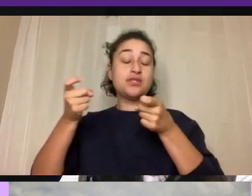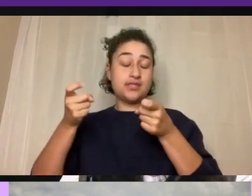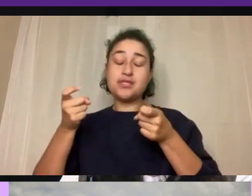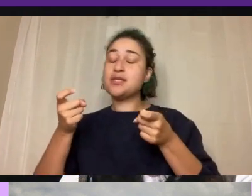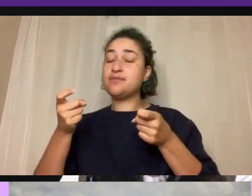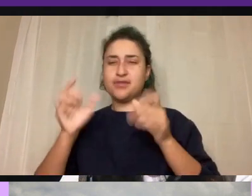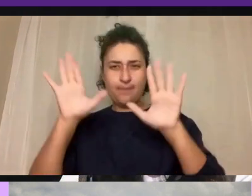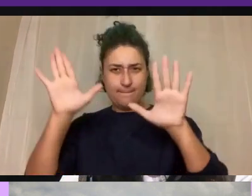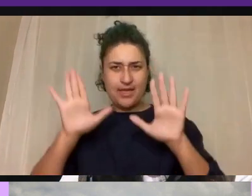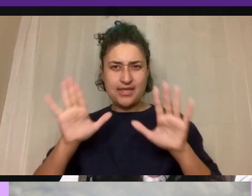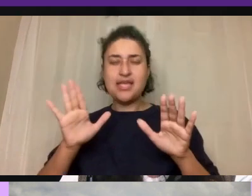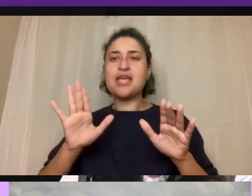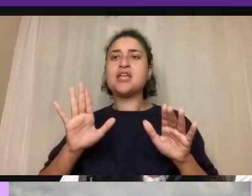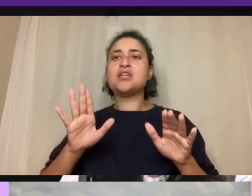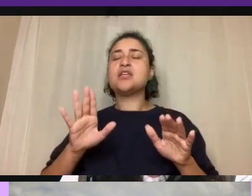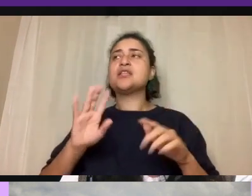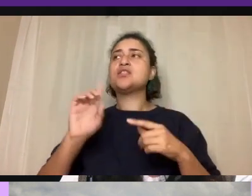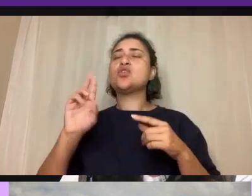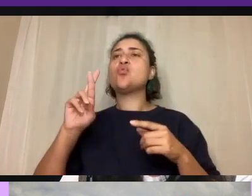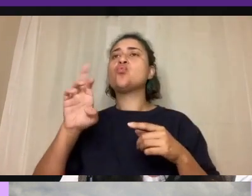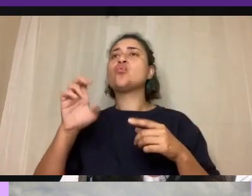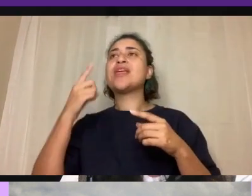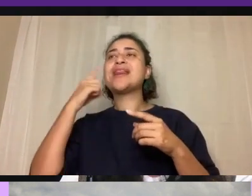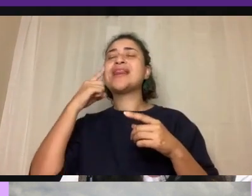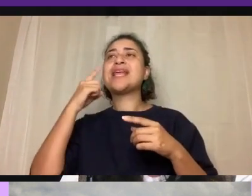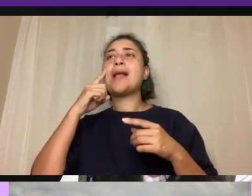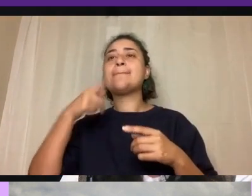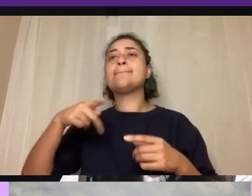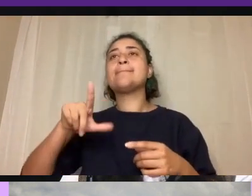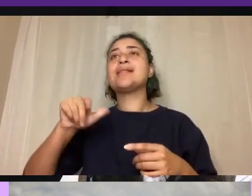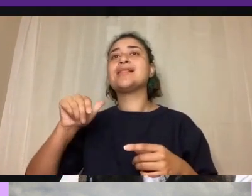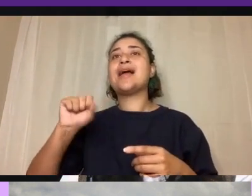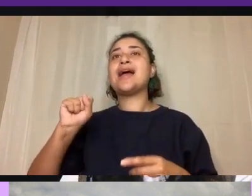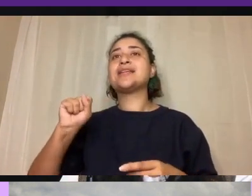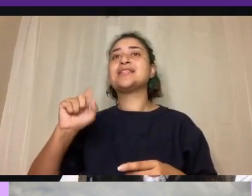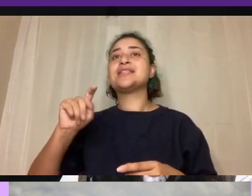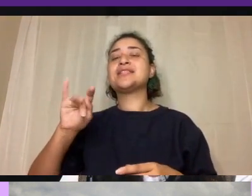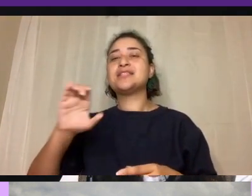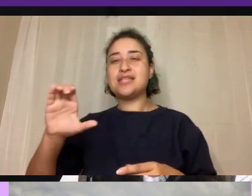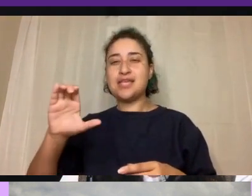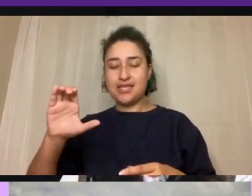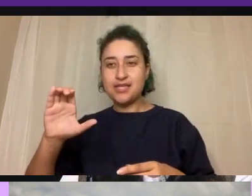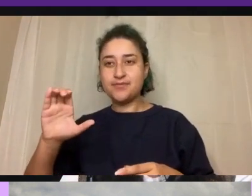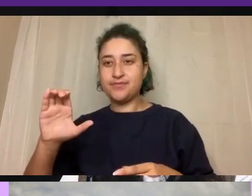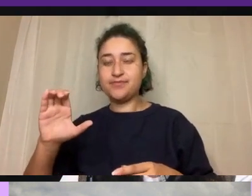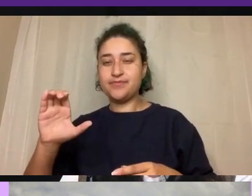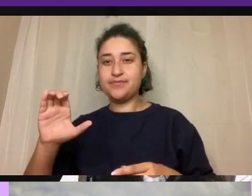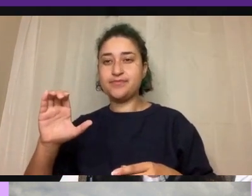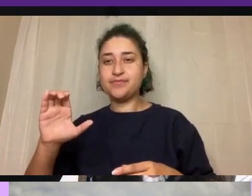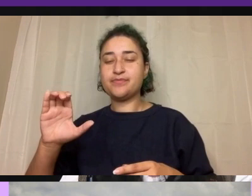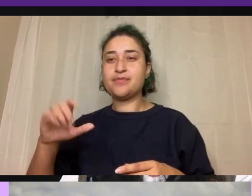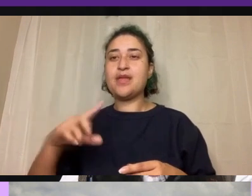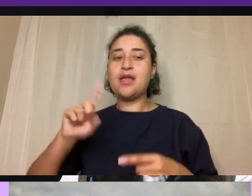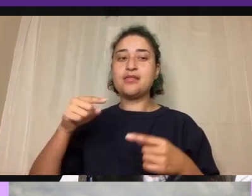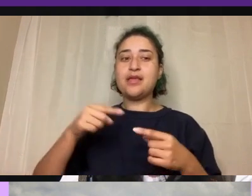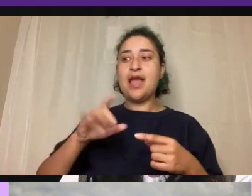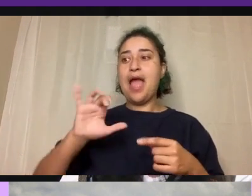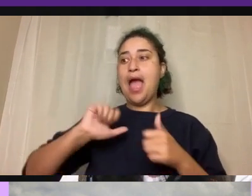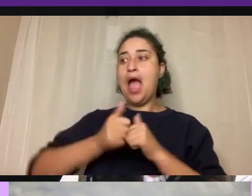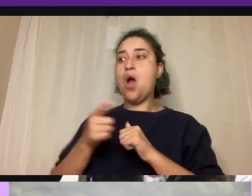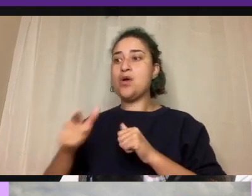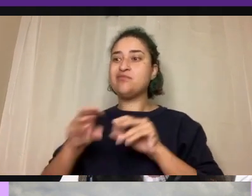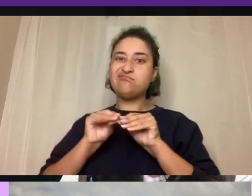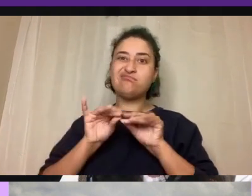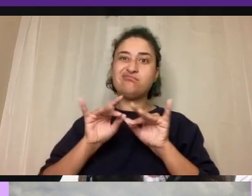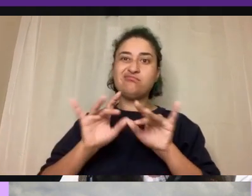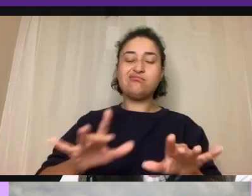rethinking plastics, certainly as a pollutant, but also as a space of life, interestingly enough. So thinking about our